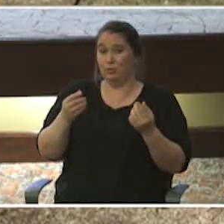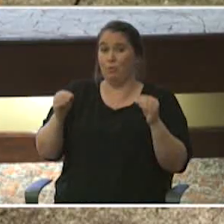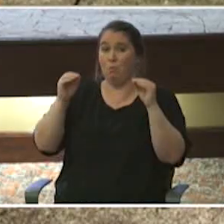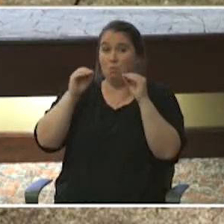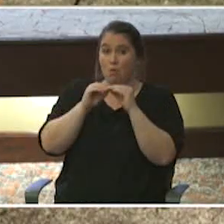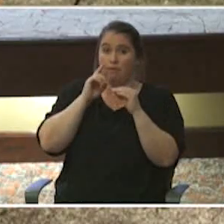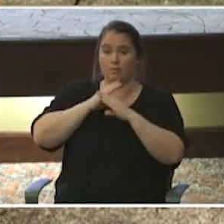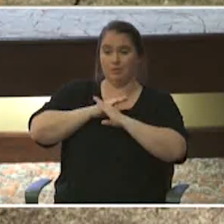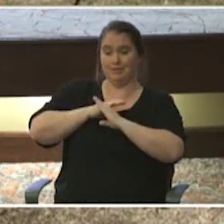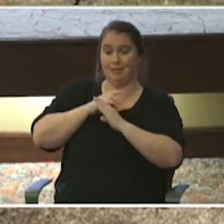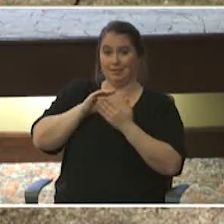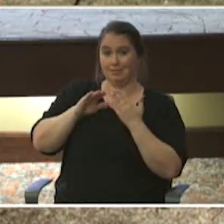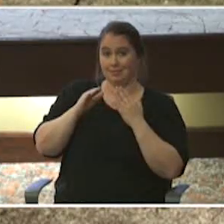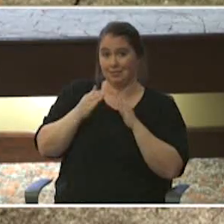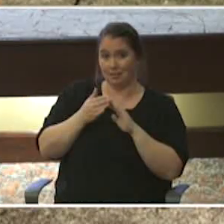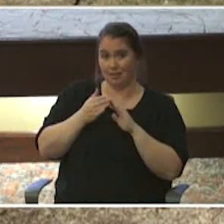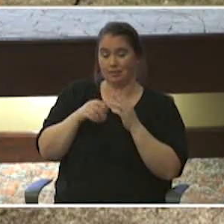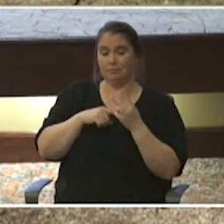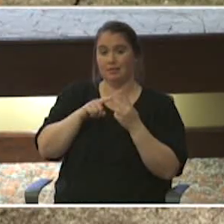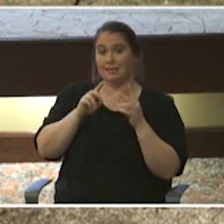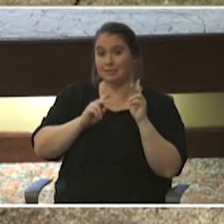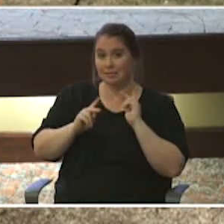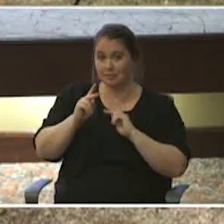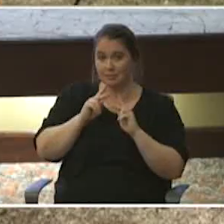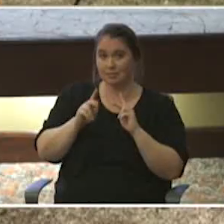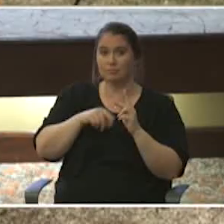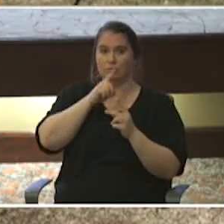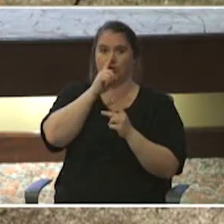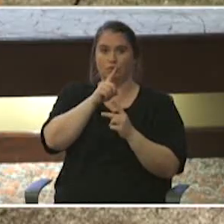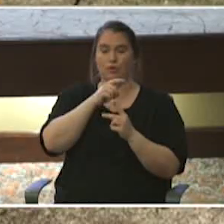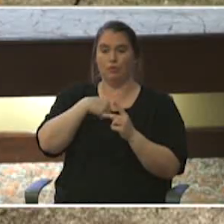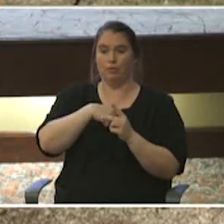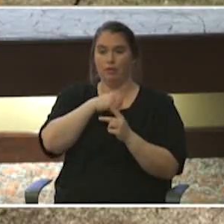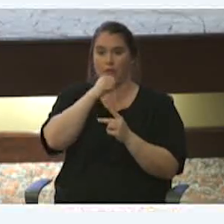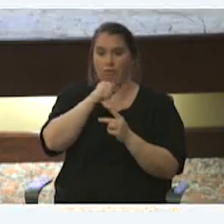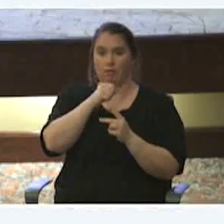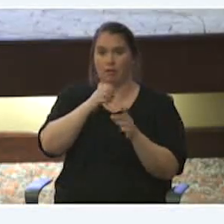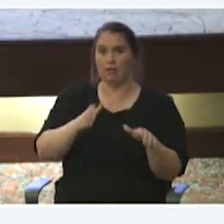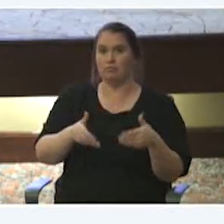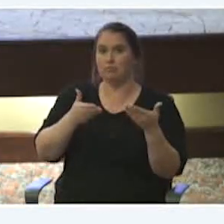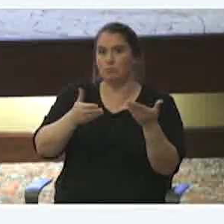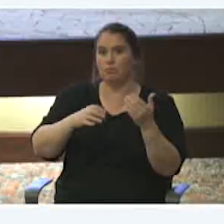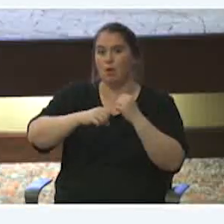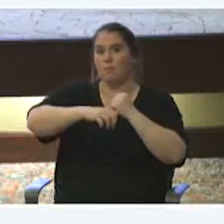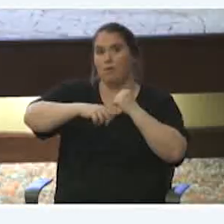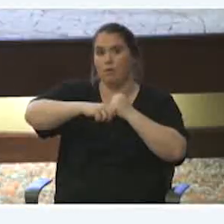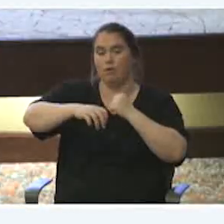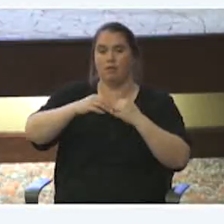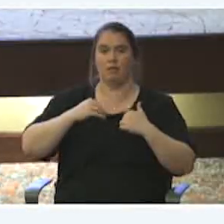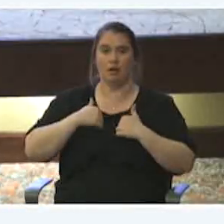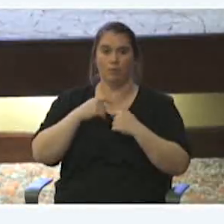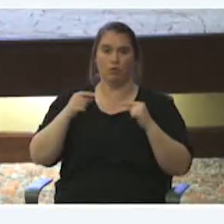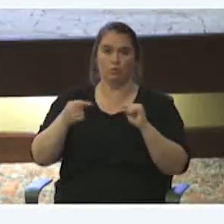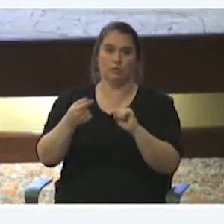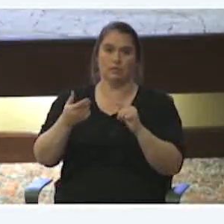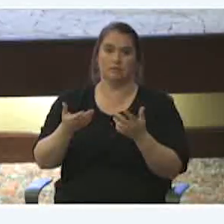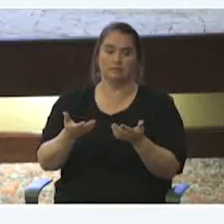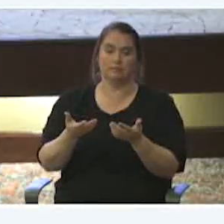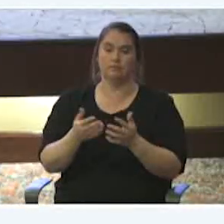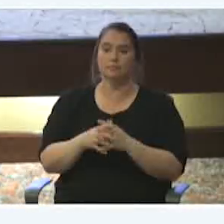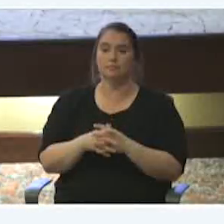city, its citizens, and to ensure we're not sanctioning animal cruelty? So the next month,